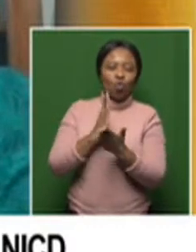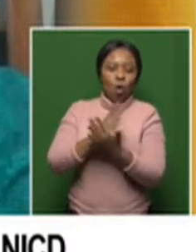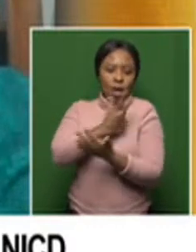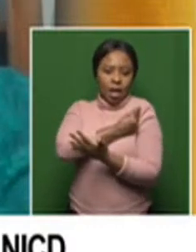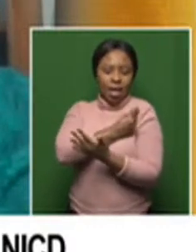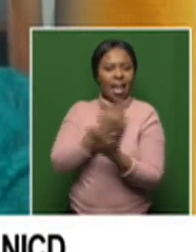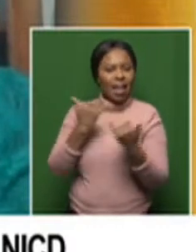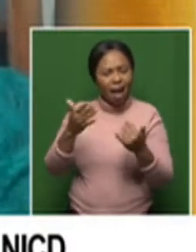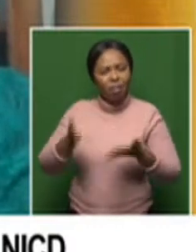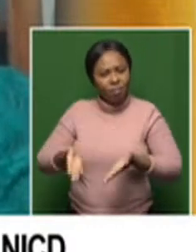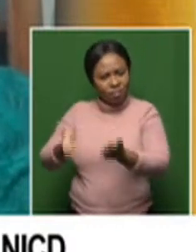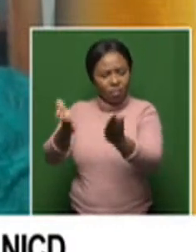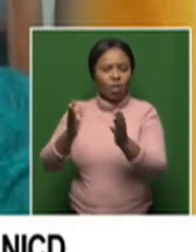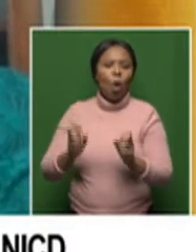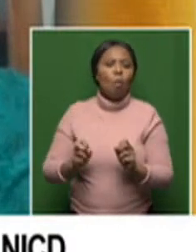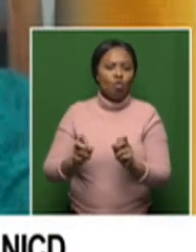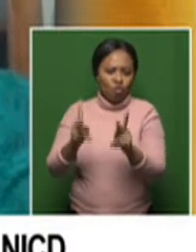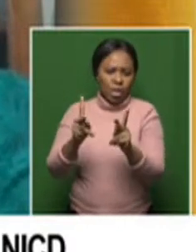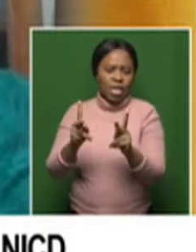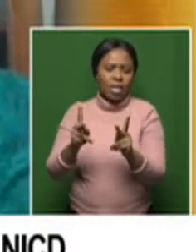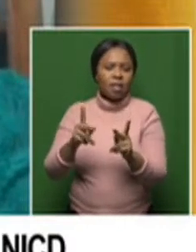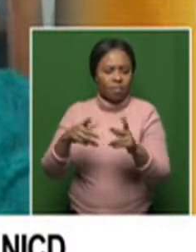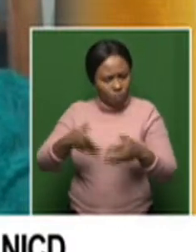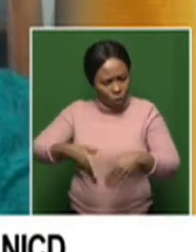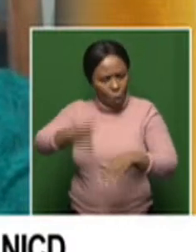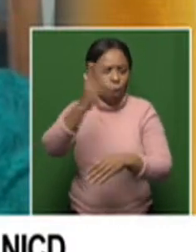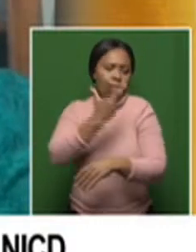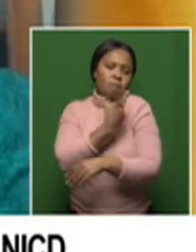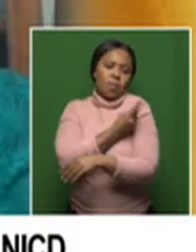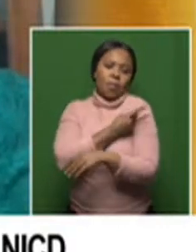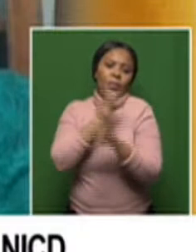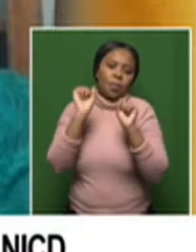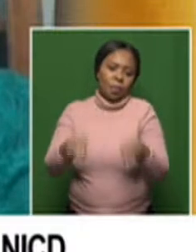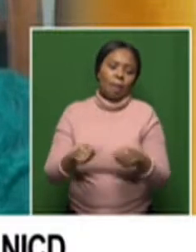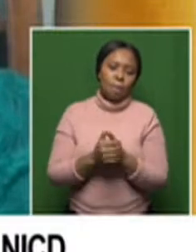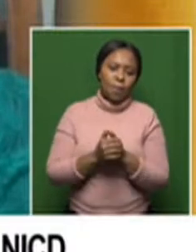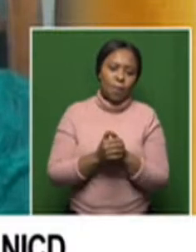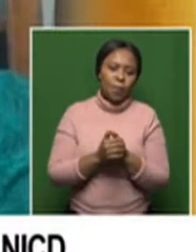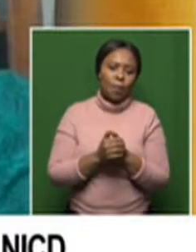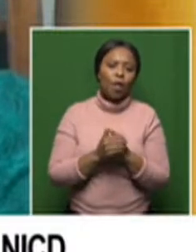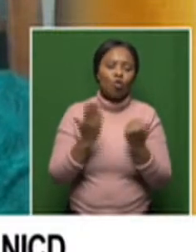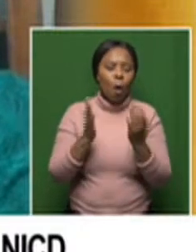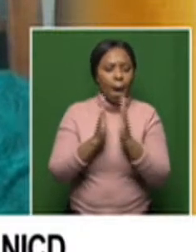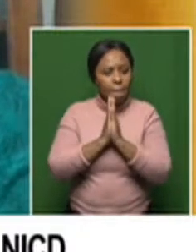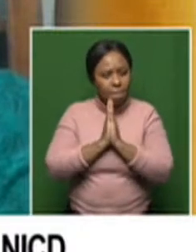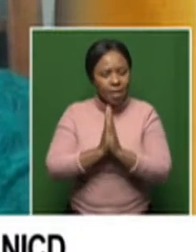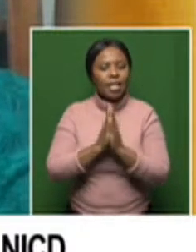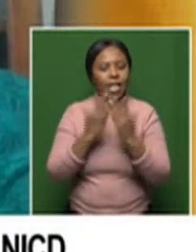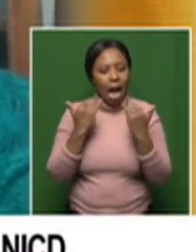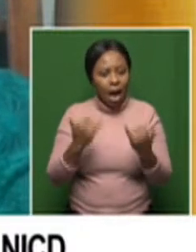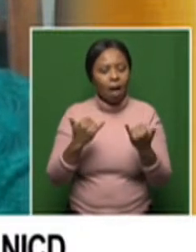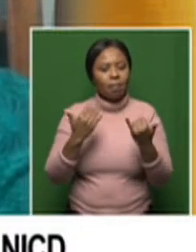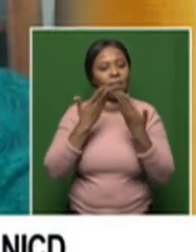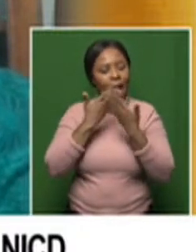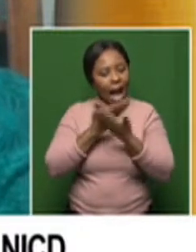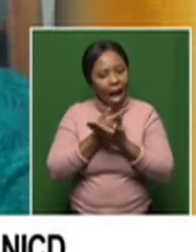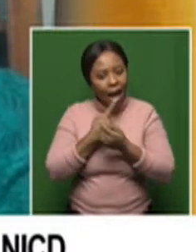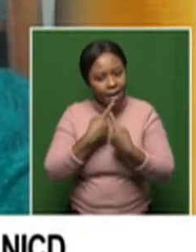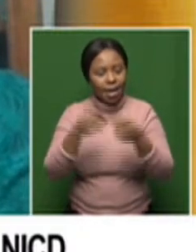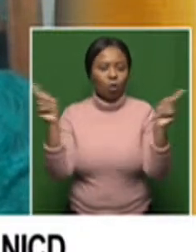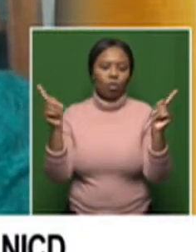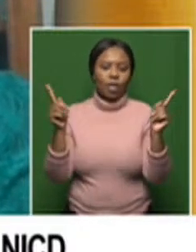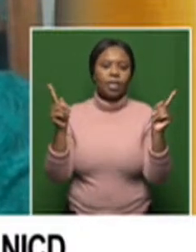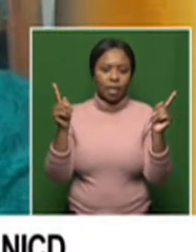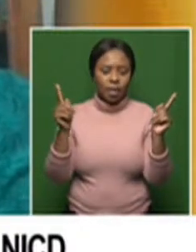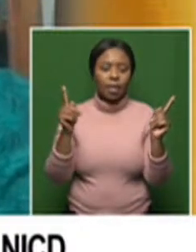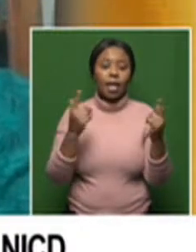the opportunity and actually get vaccinated. I'm pleased also to announce that the IMC on vaccine